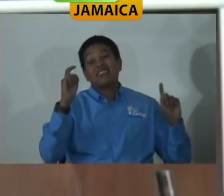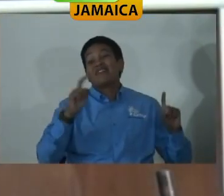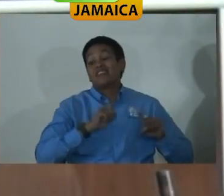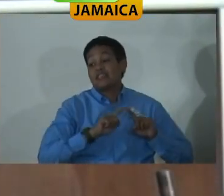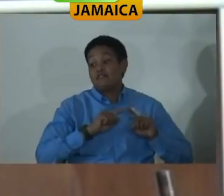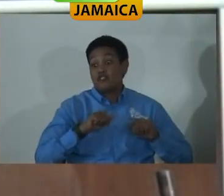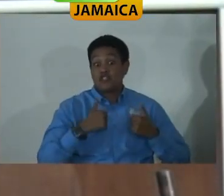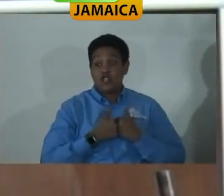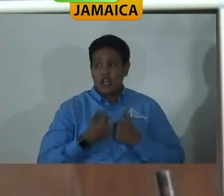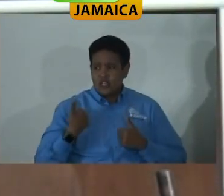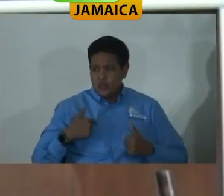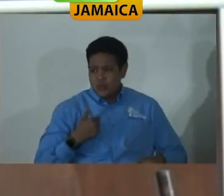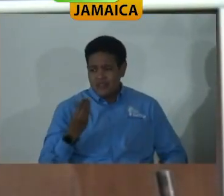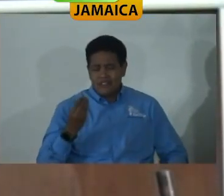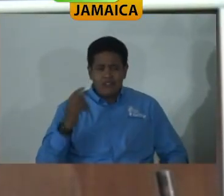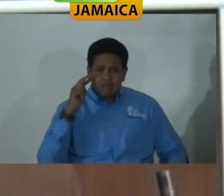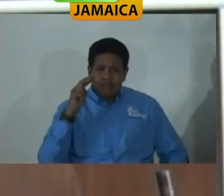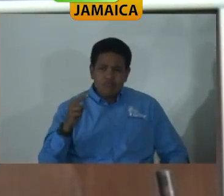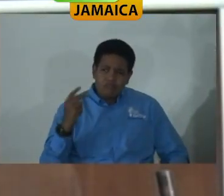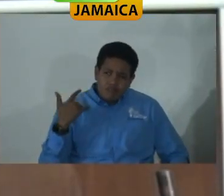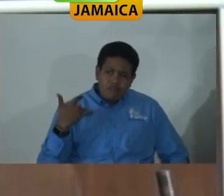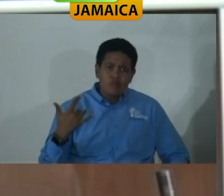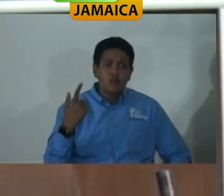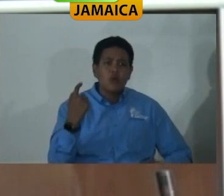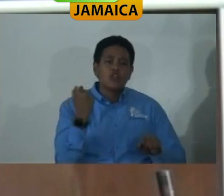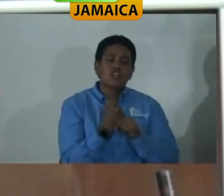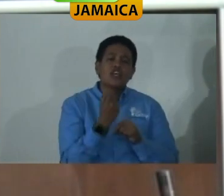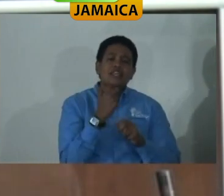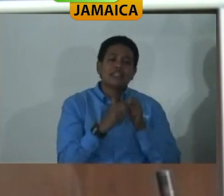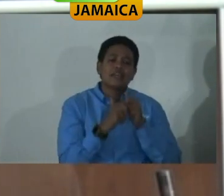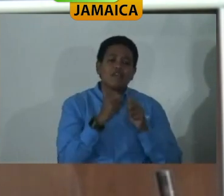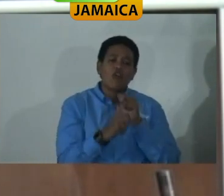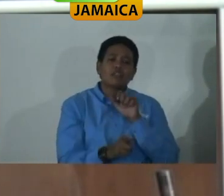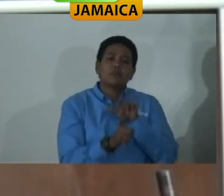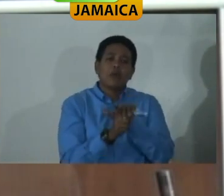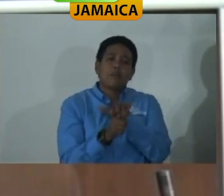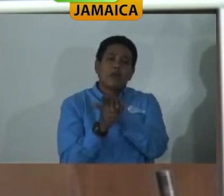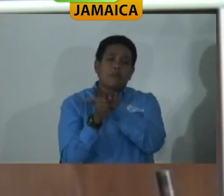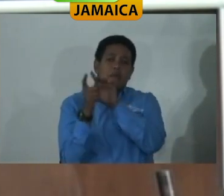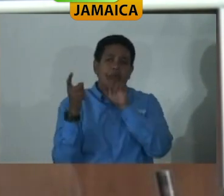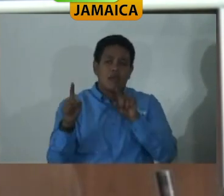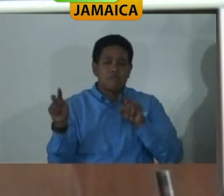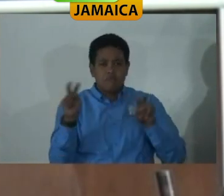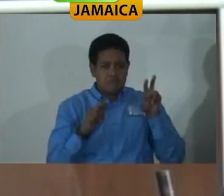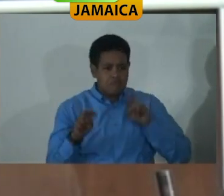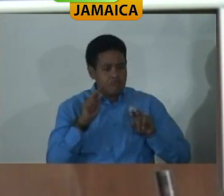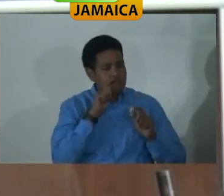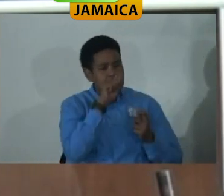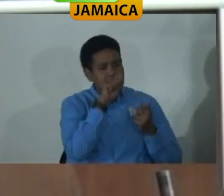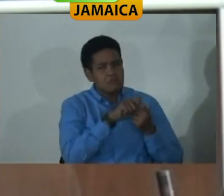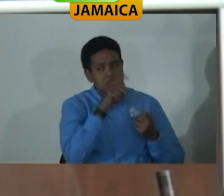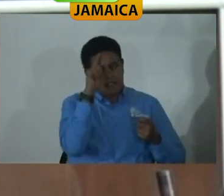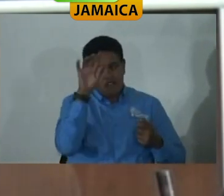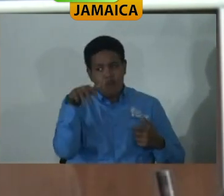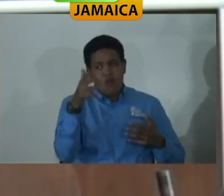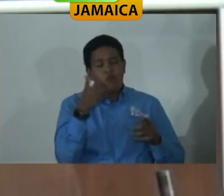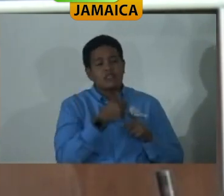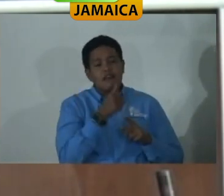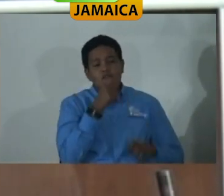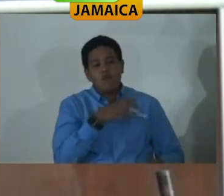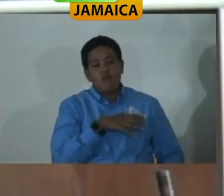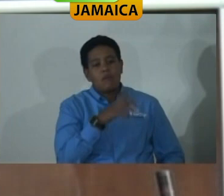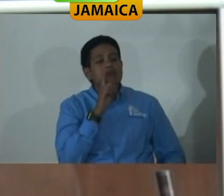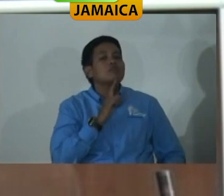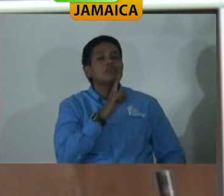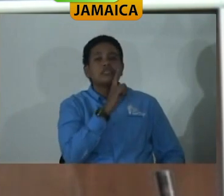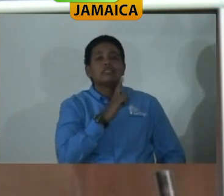challenges that we have had over the last year, the difficulties, particularly for women,